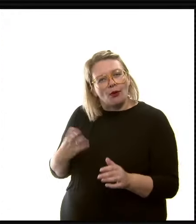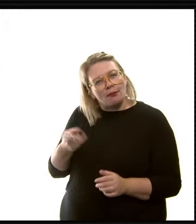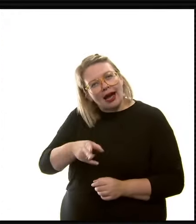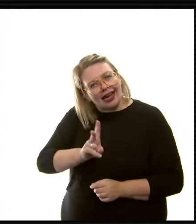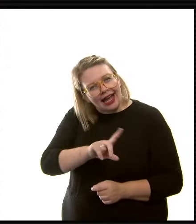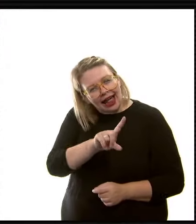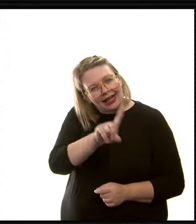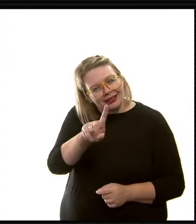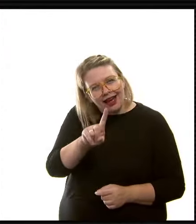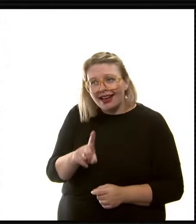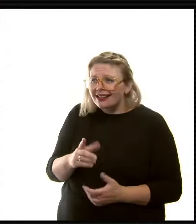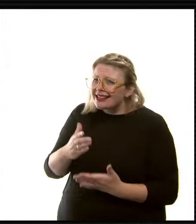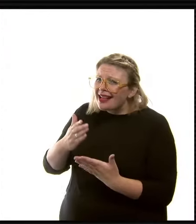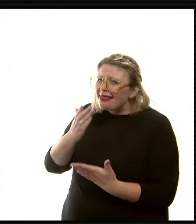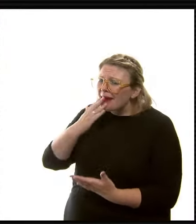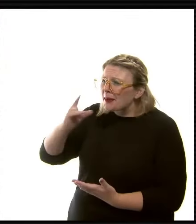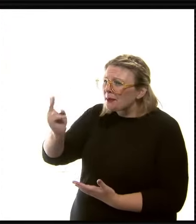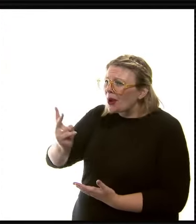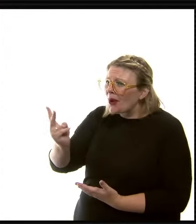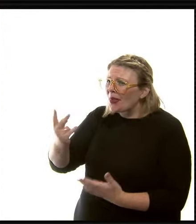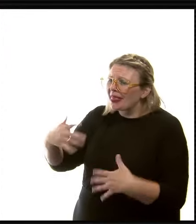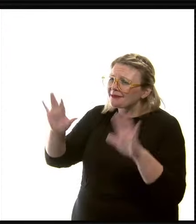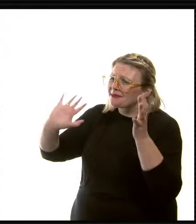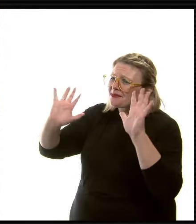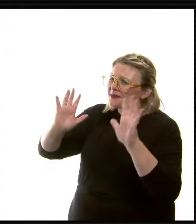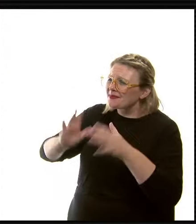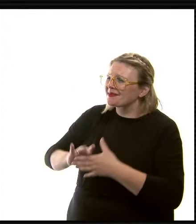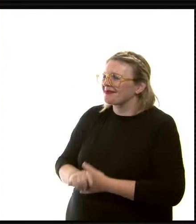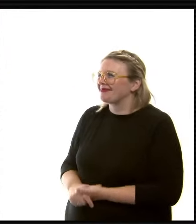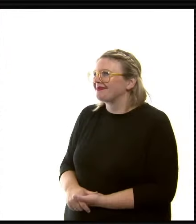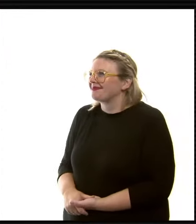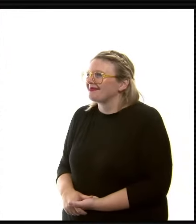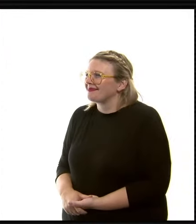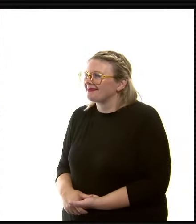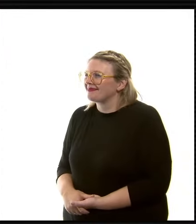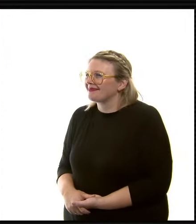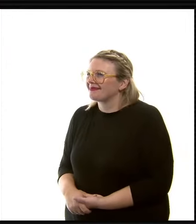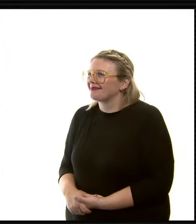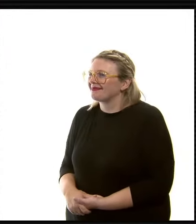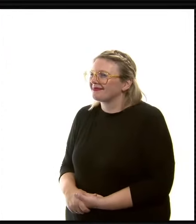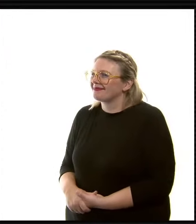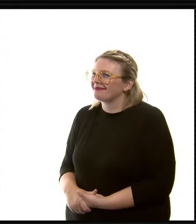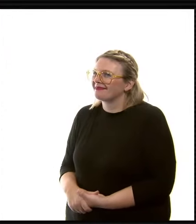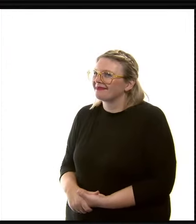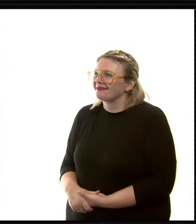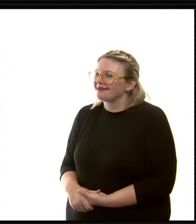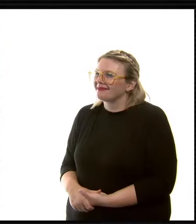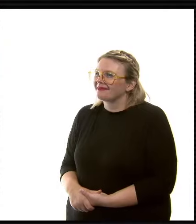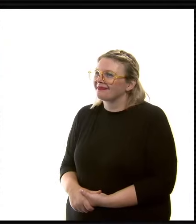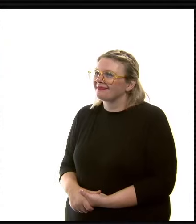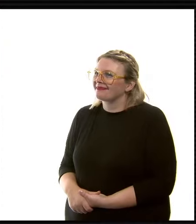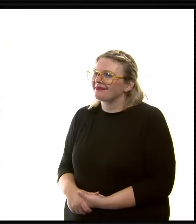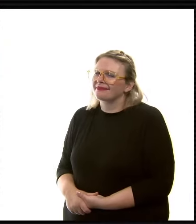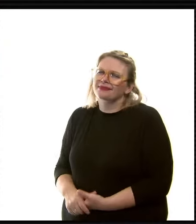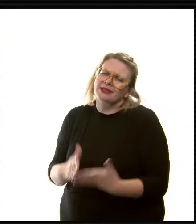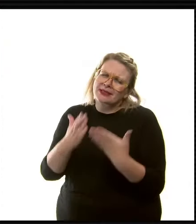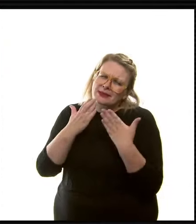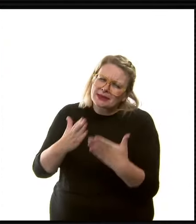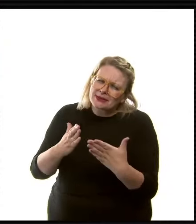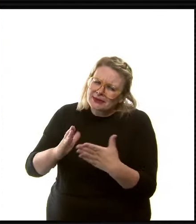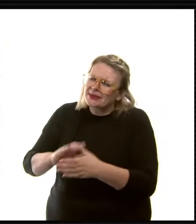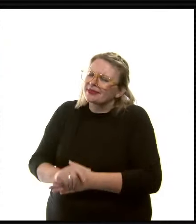worry. Huge thanks to the amazing Josh and Windsor. Thanks, you guys. Thanks, everybody. Thank you. The Riles. Thank you, Josh and Windsor. Thank you to your